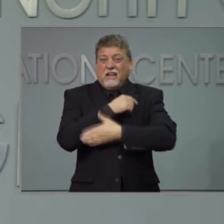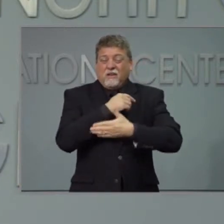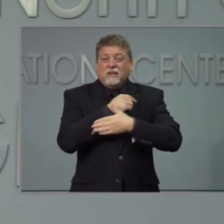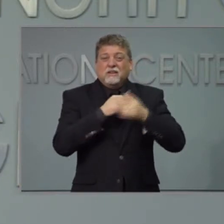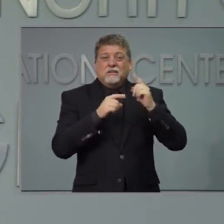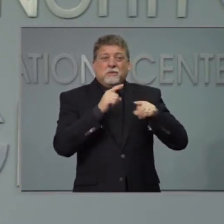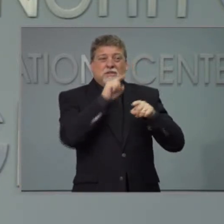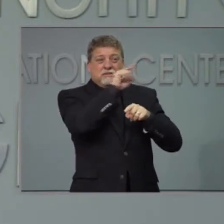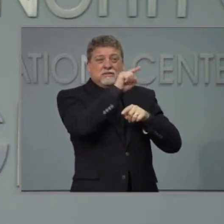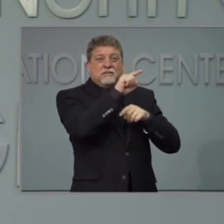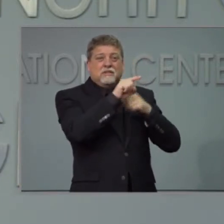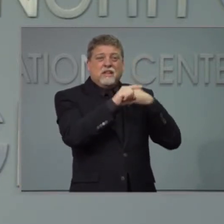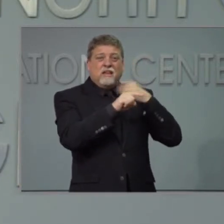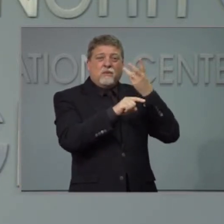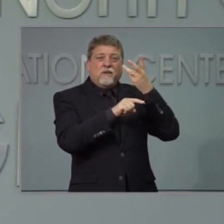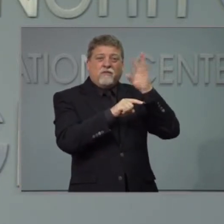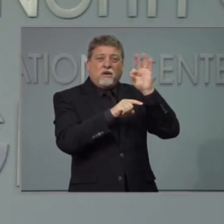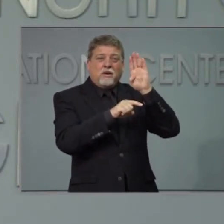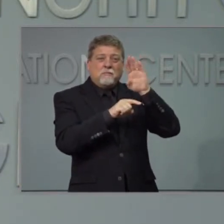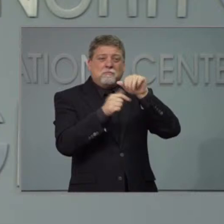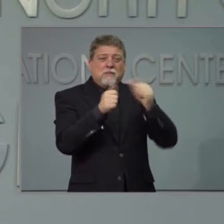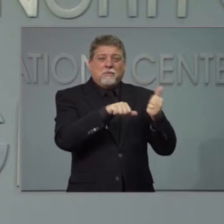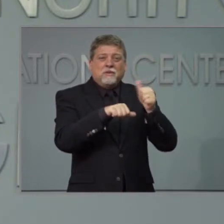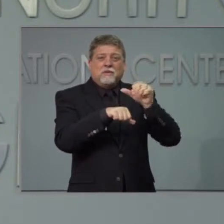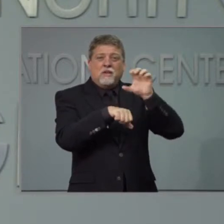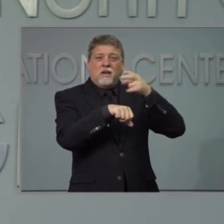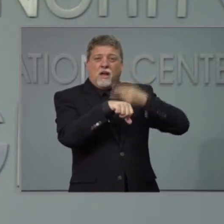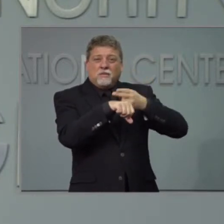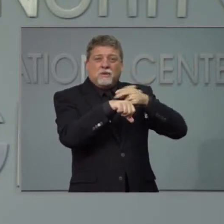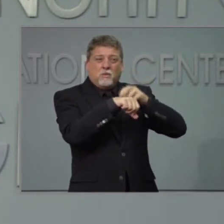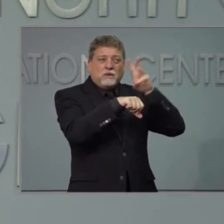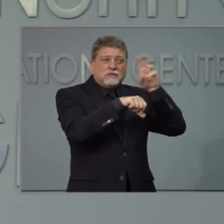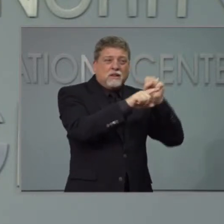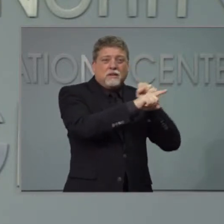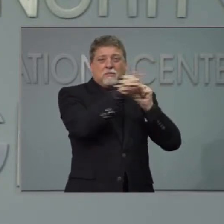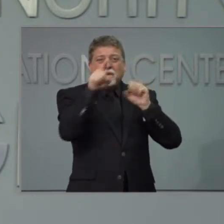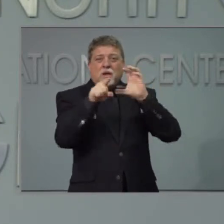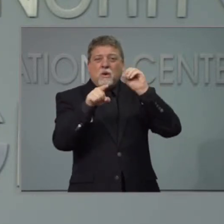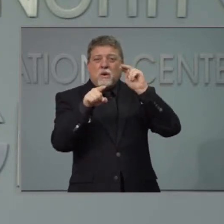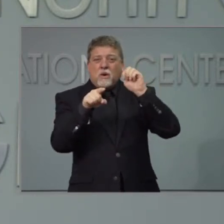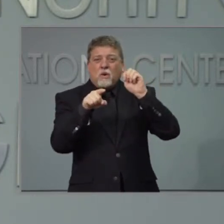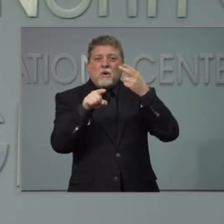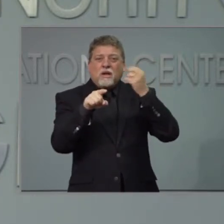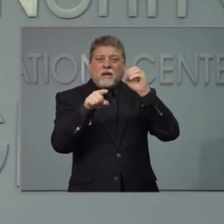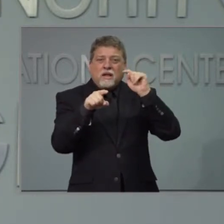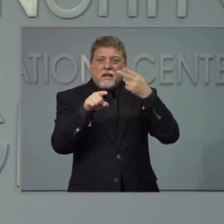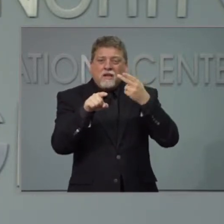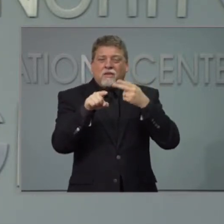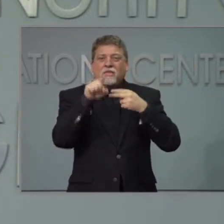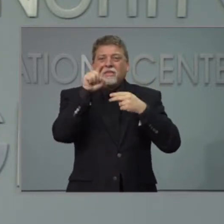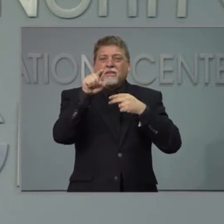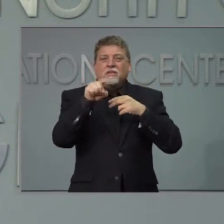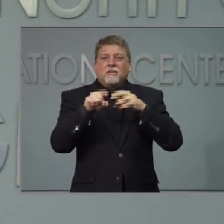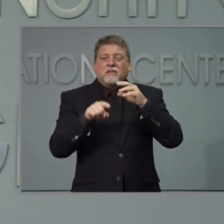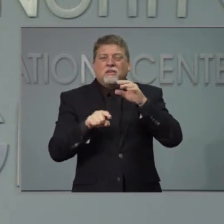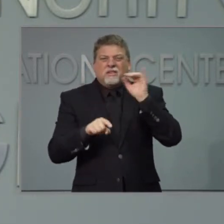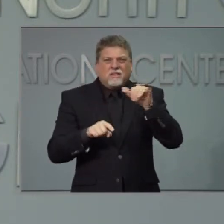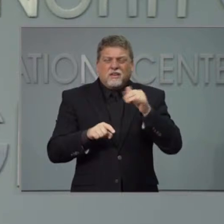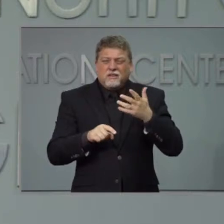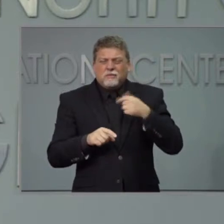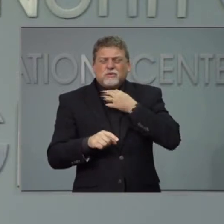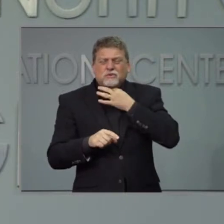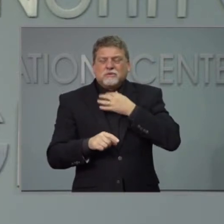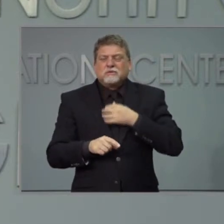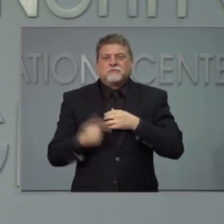Baptist, the Navant, the Cone Health hospitals? I was on the White House coronavirus task